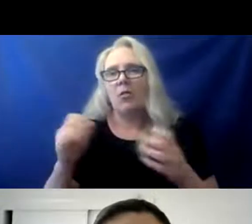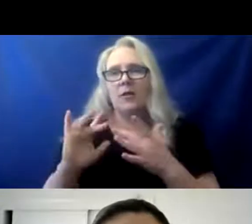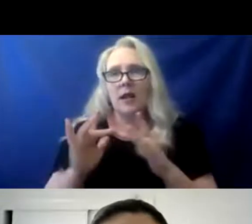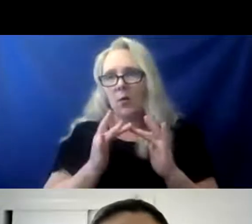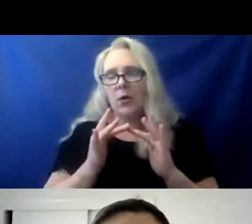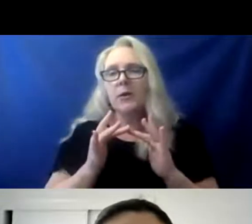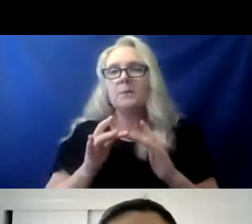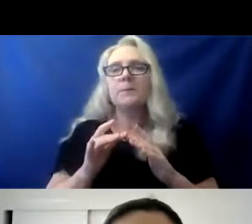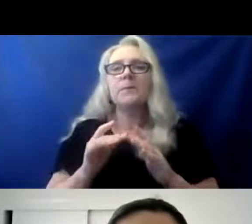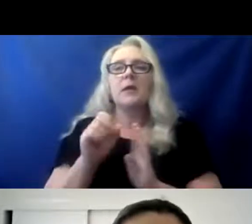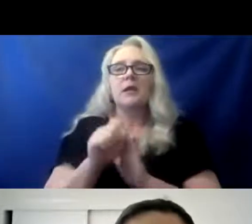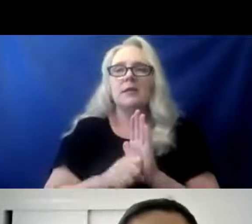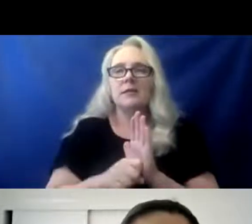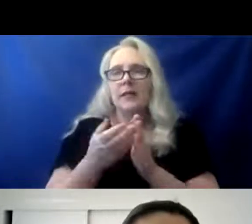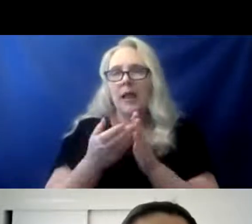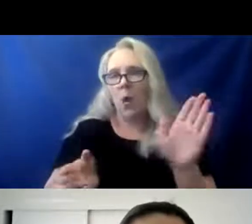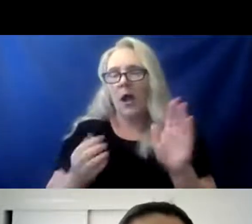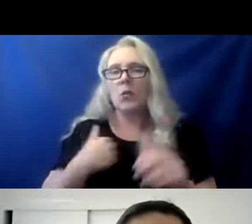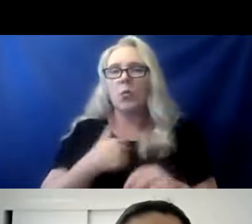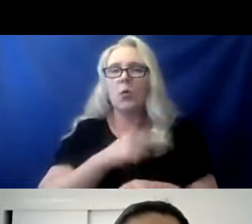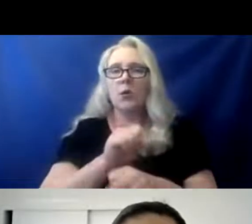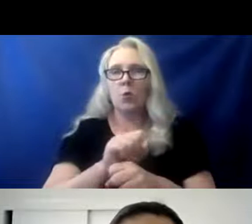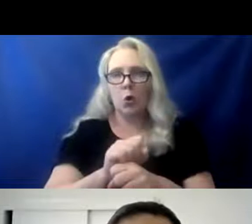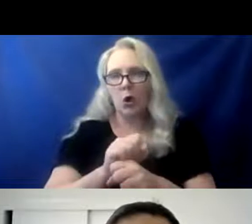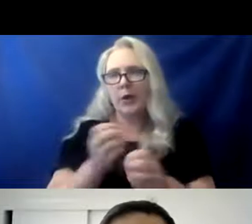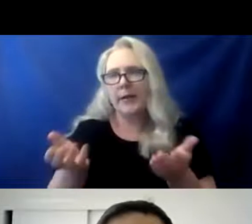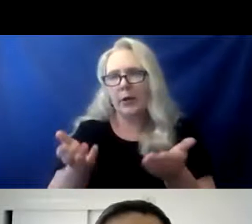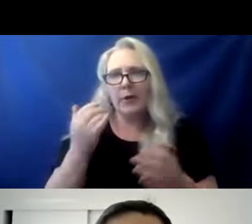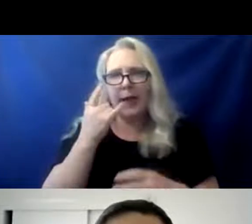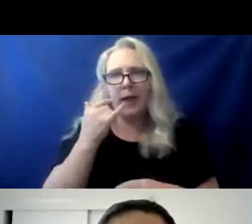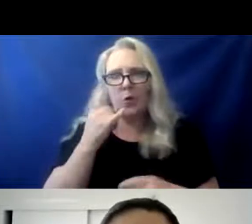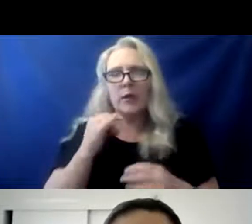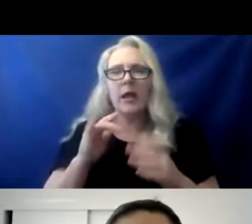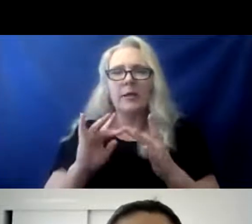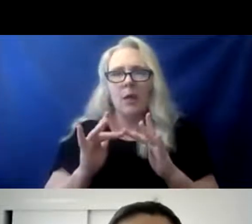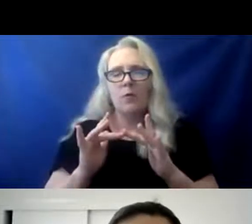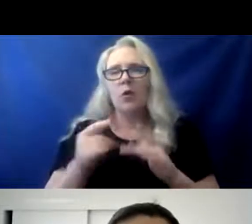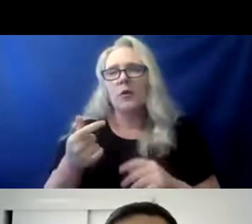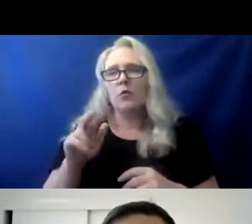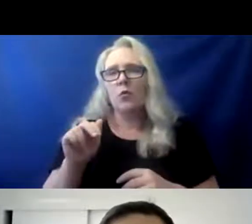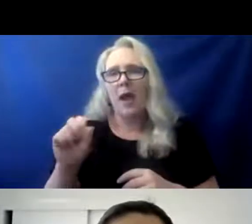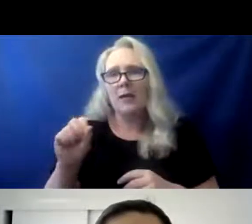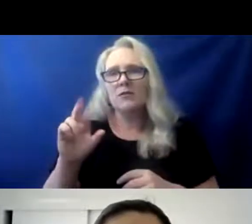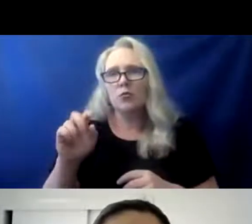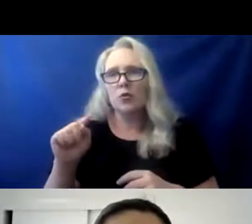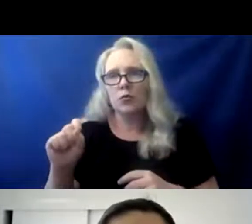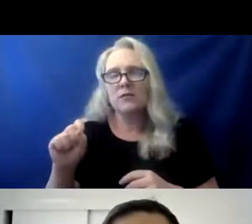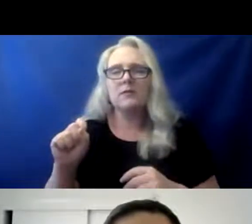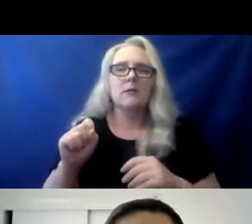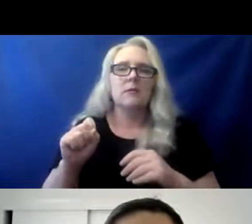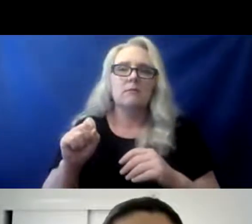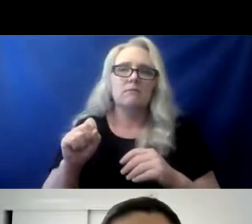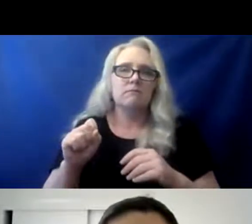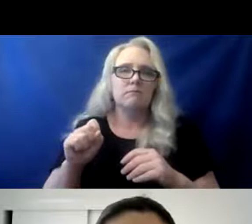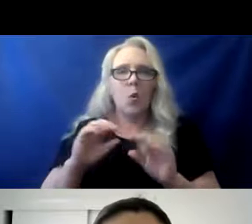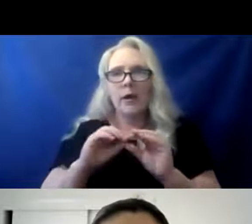advocacy organization. We work across the state of California with a network of grassroots community-based organizations who are all deeply